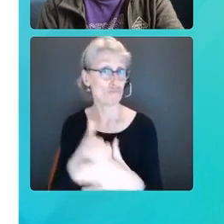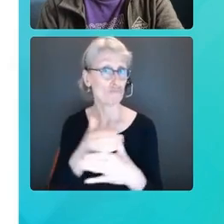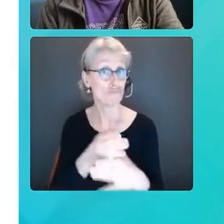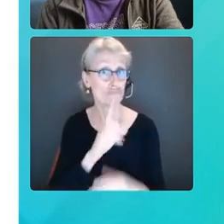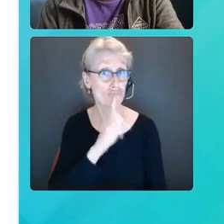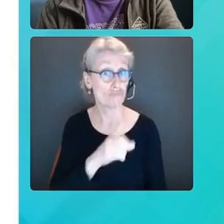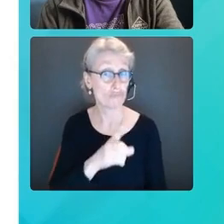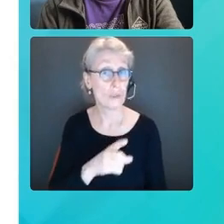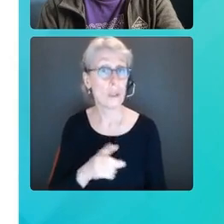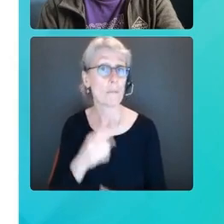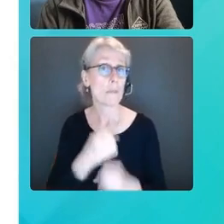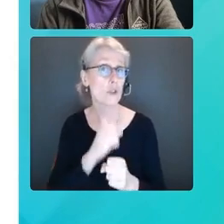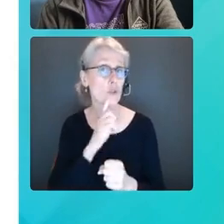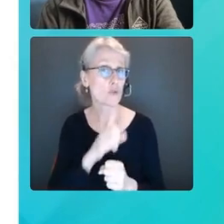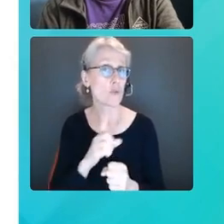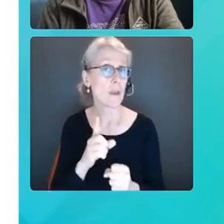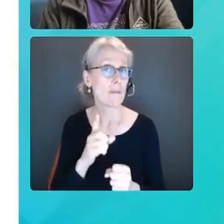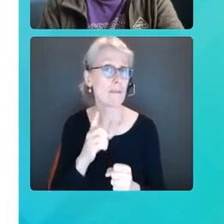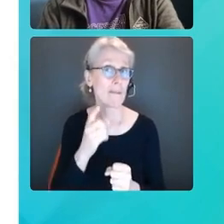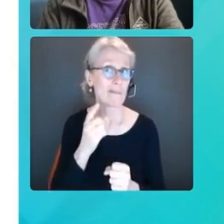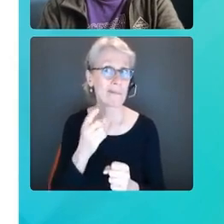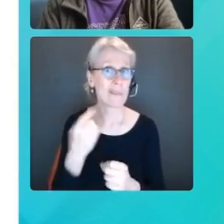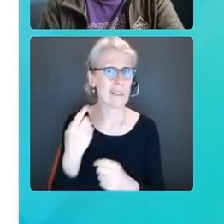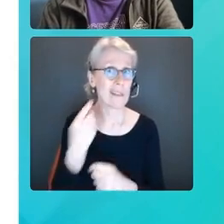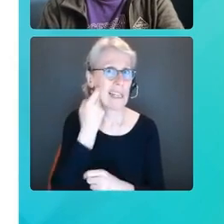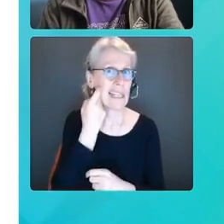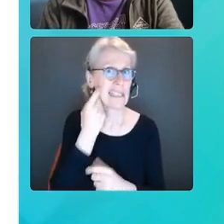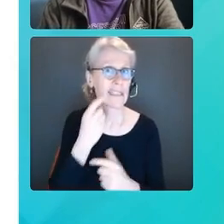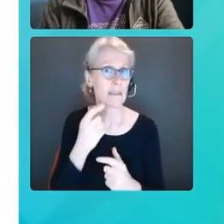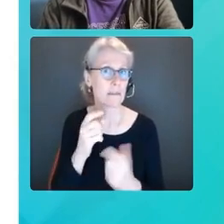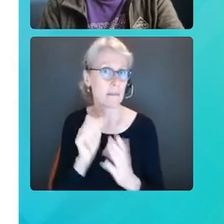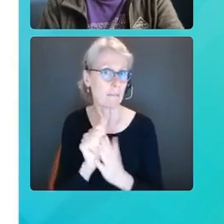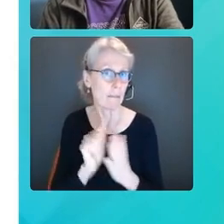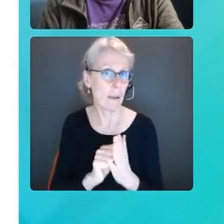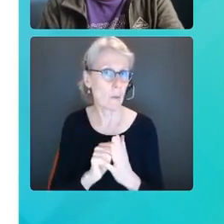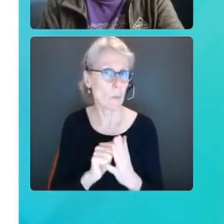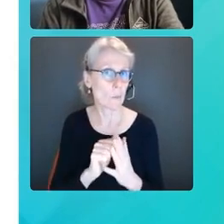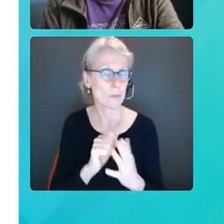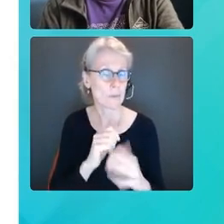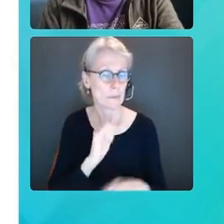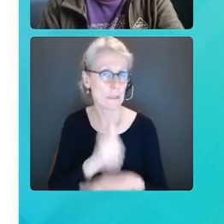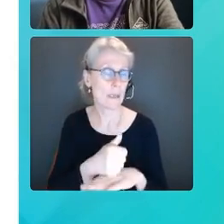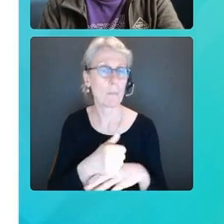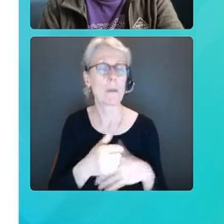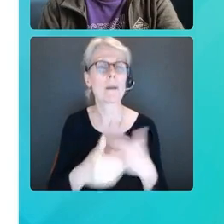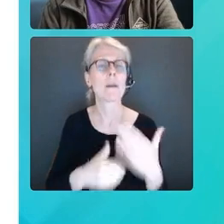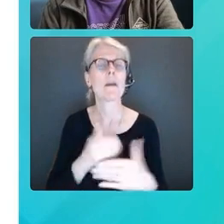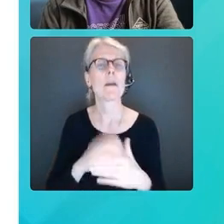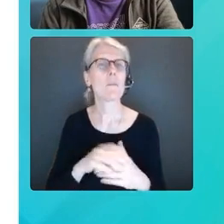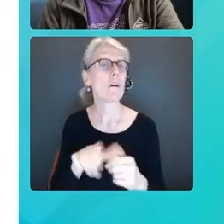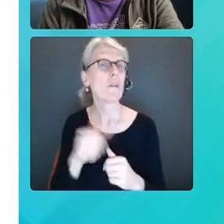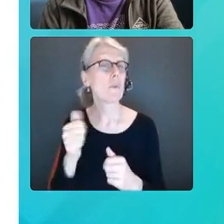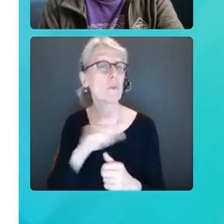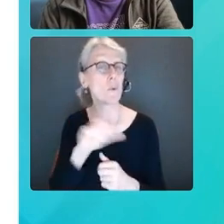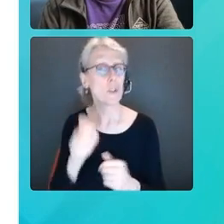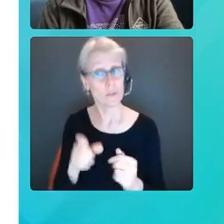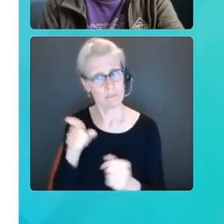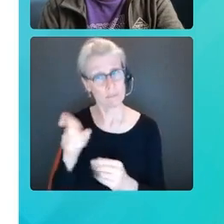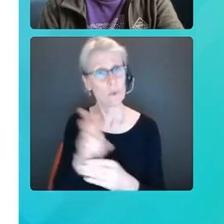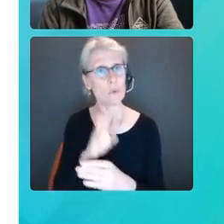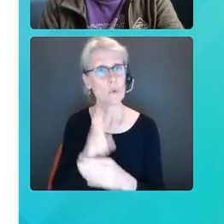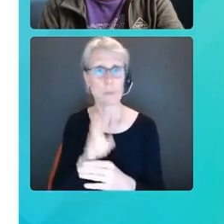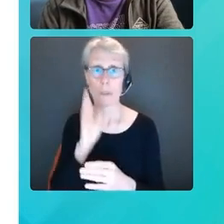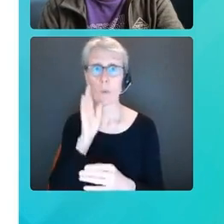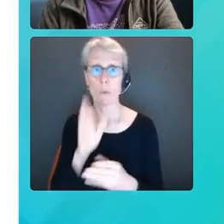that you have the latest and greatest. And of course, any additional inquiries can also be funneled through that channel as well. But that's all going to be